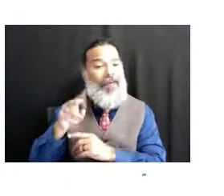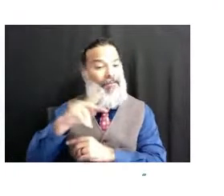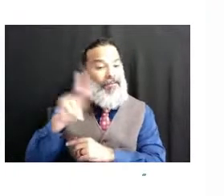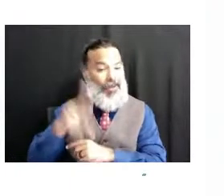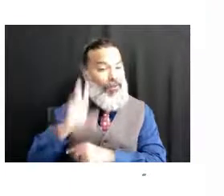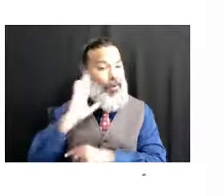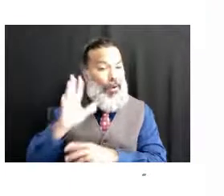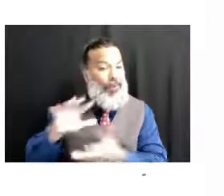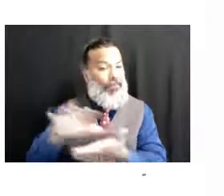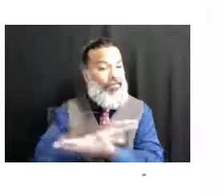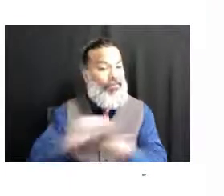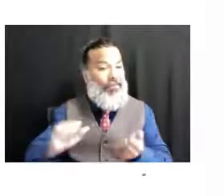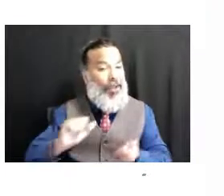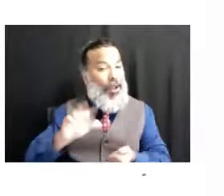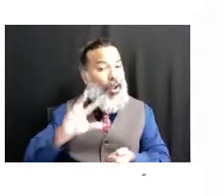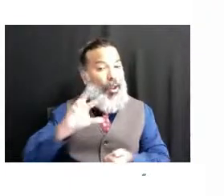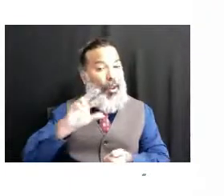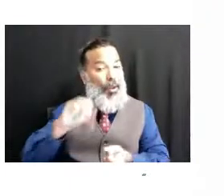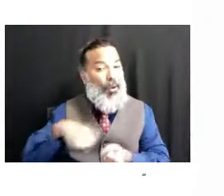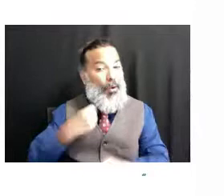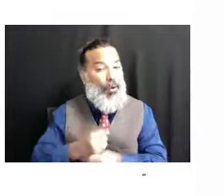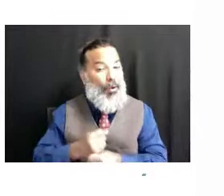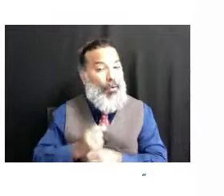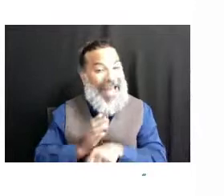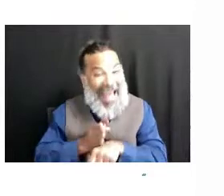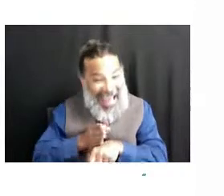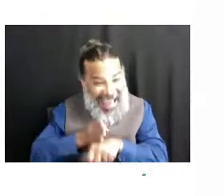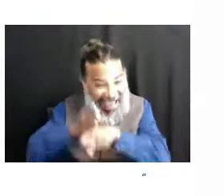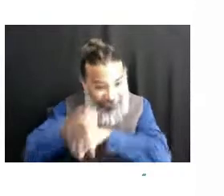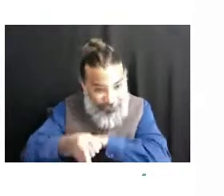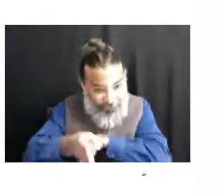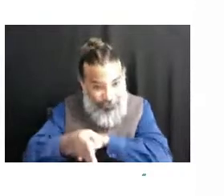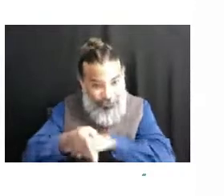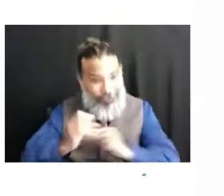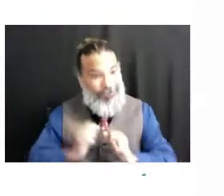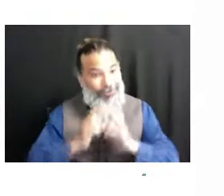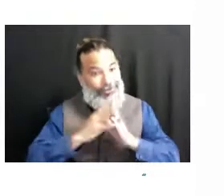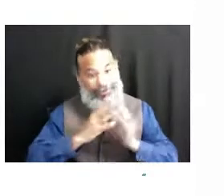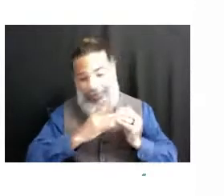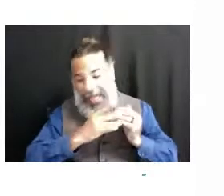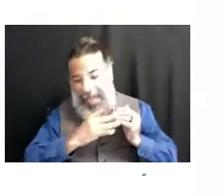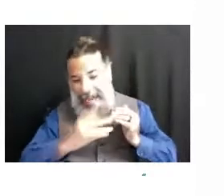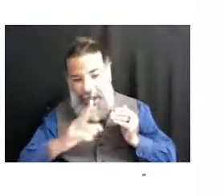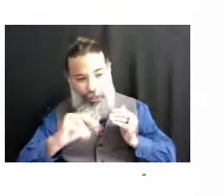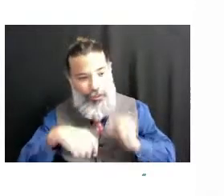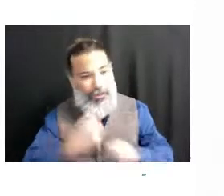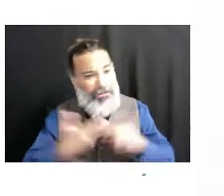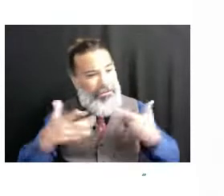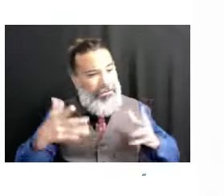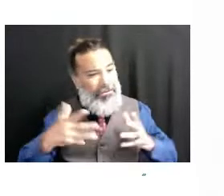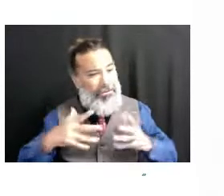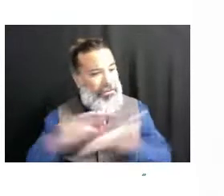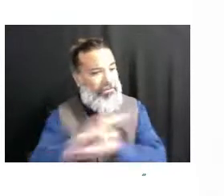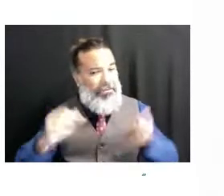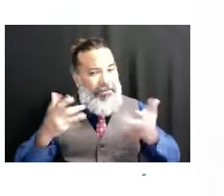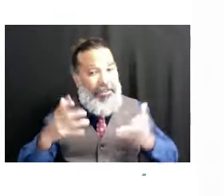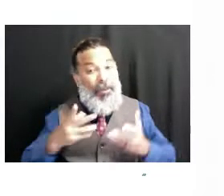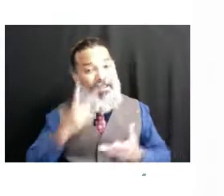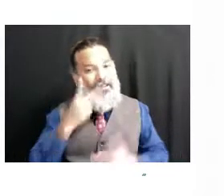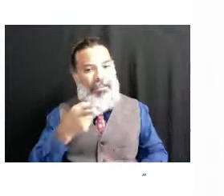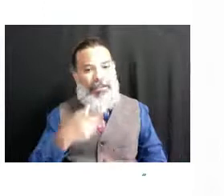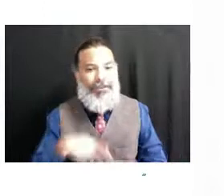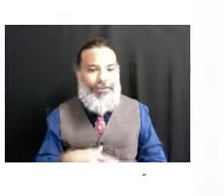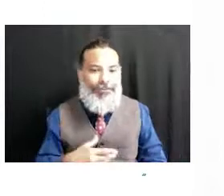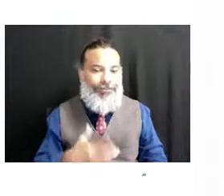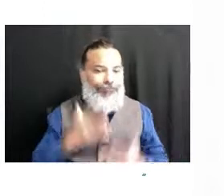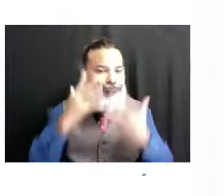demolished 30 years after it was built. And here we see this dismal